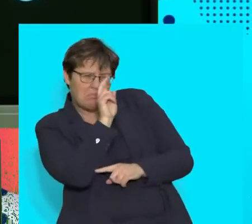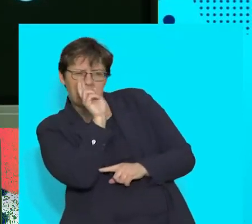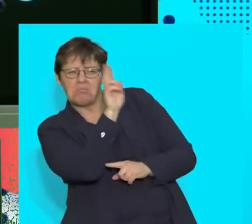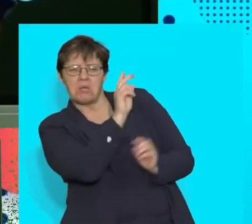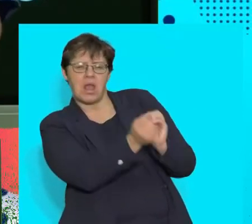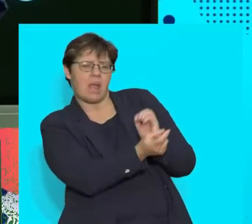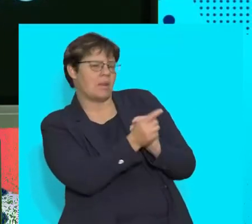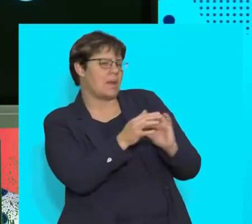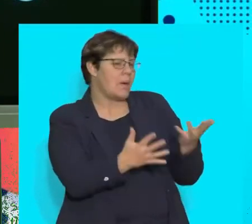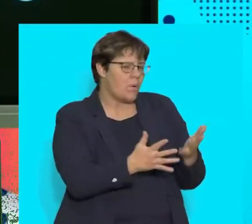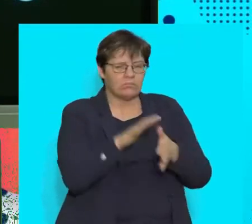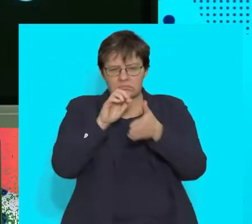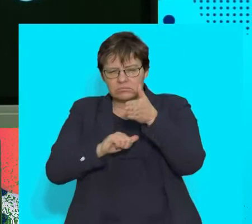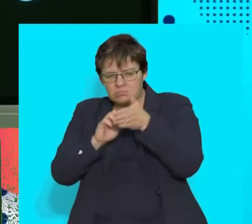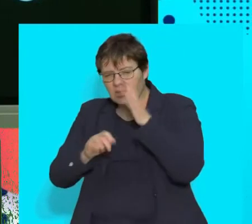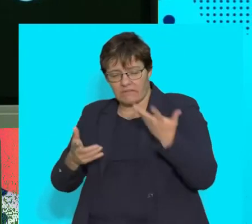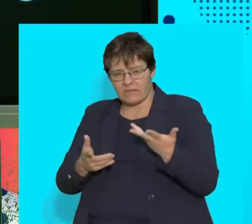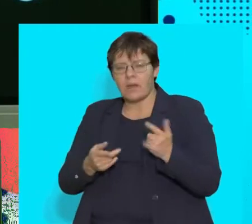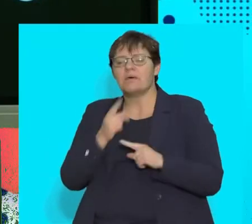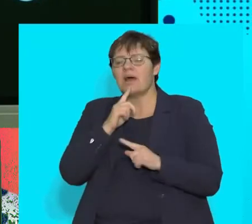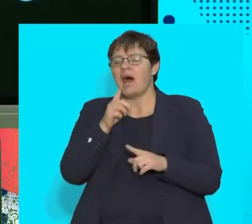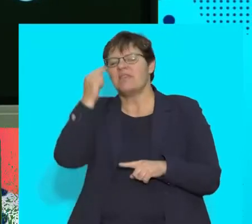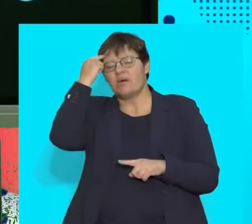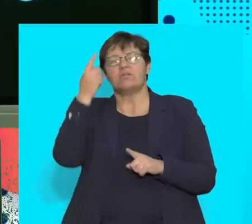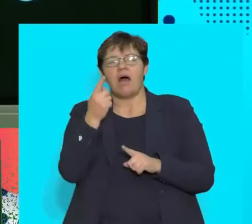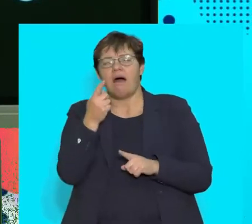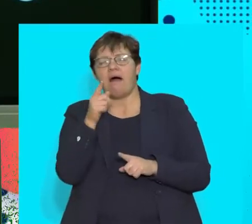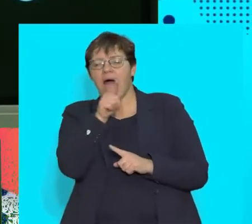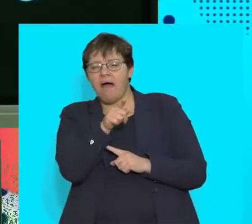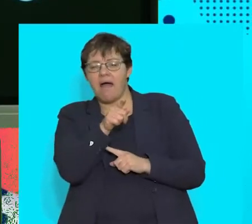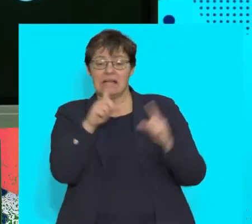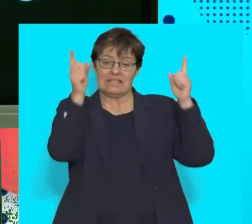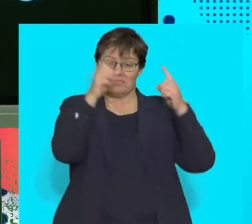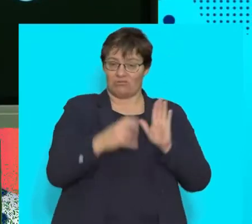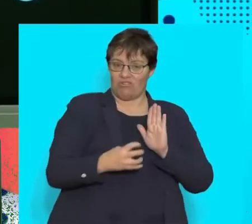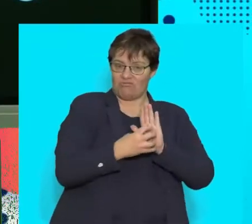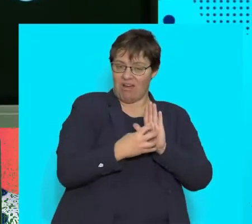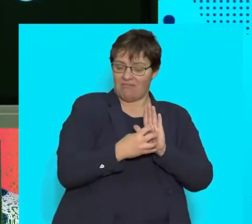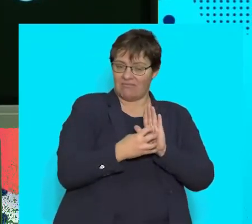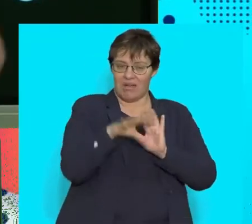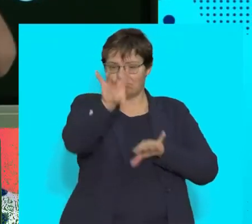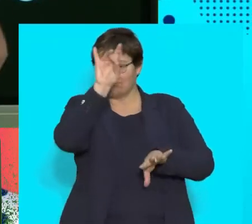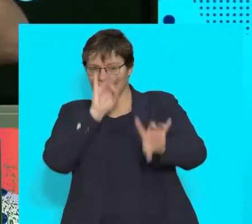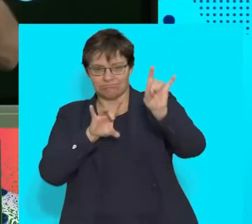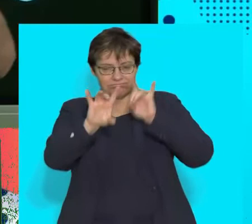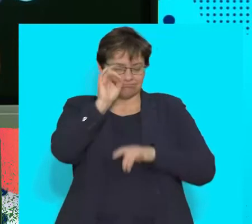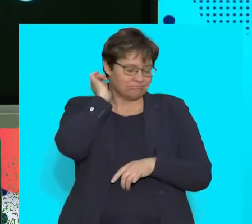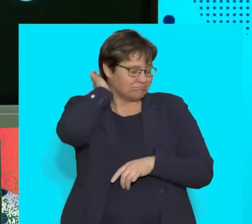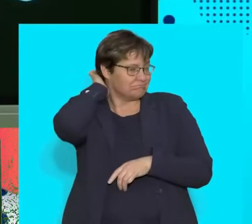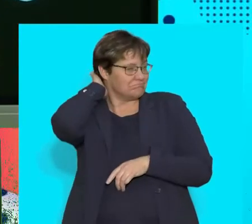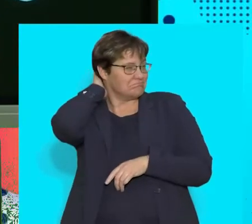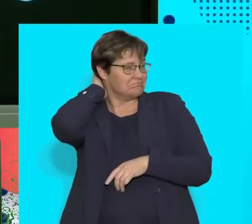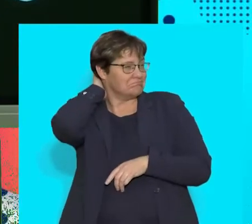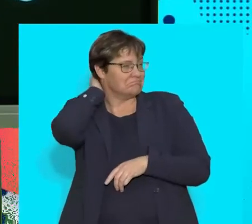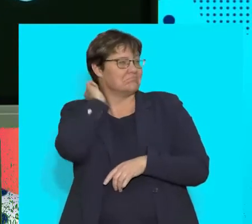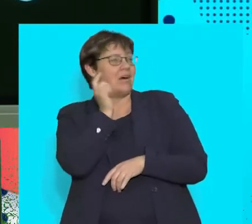deductions, but I thought that I would separate out some special features of graphs for us to look at, which will help our understanding